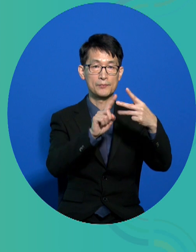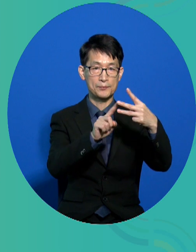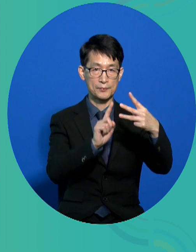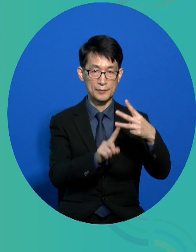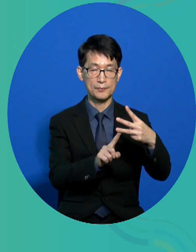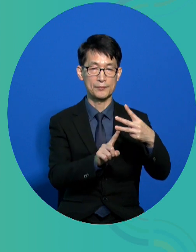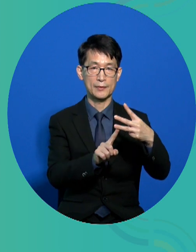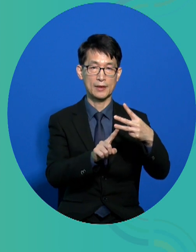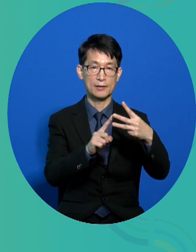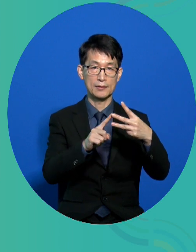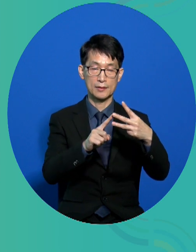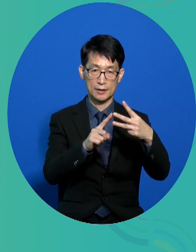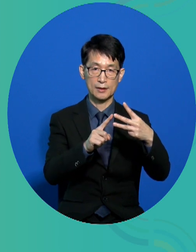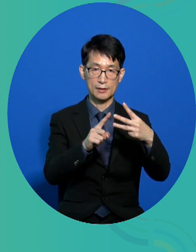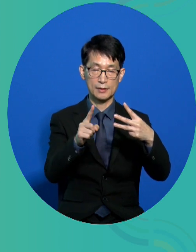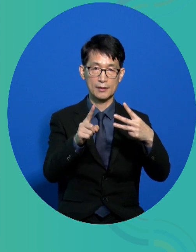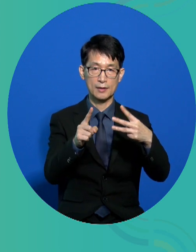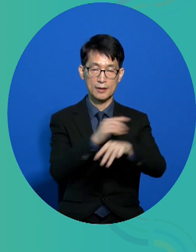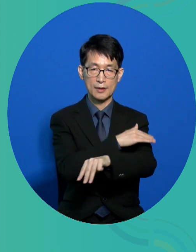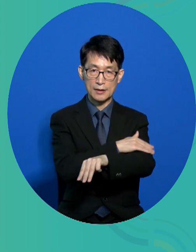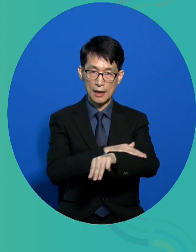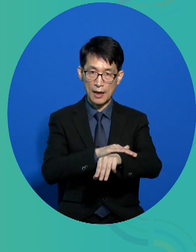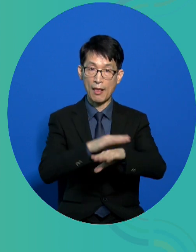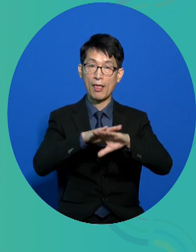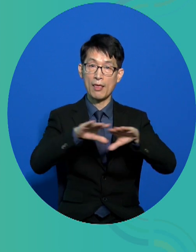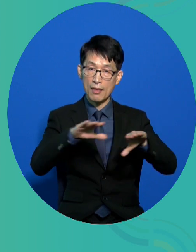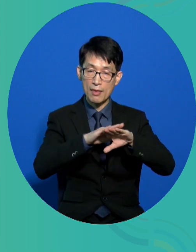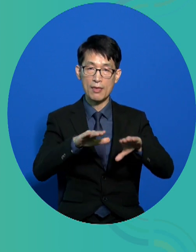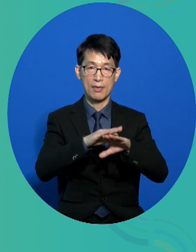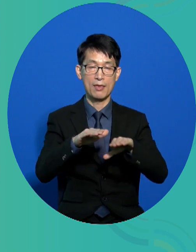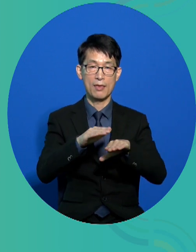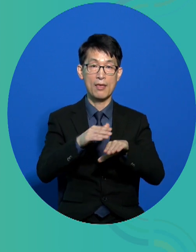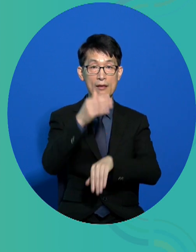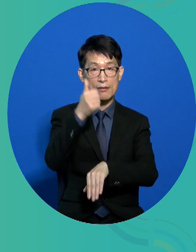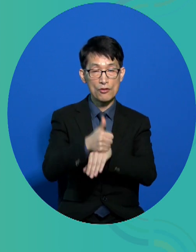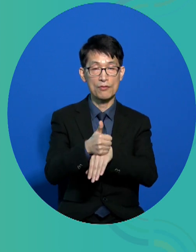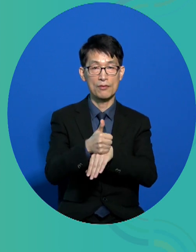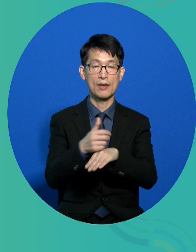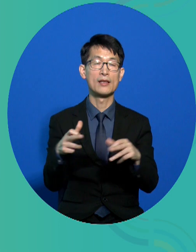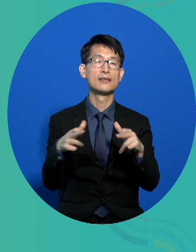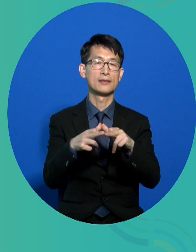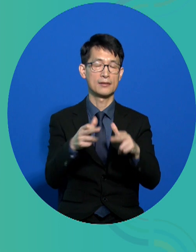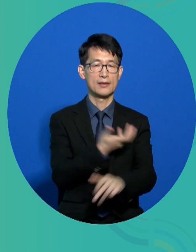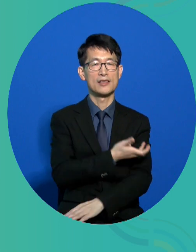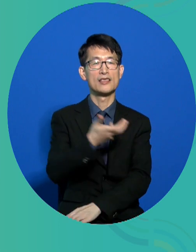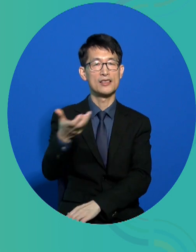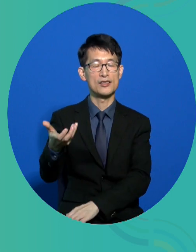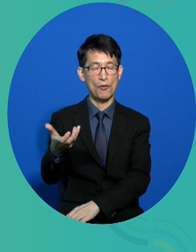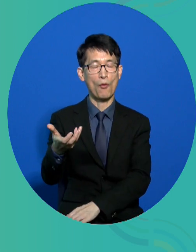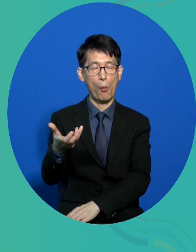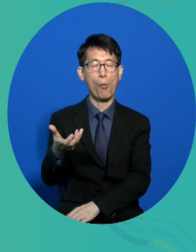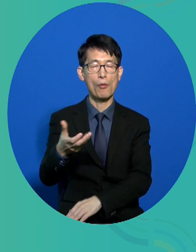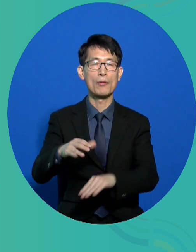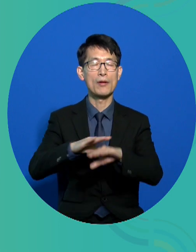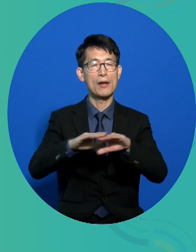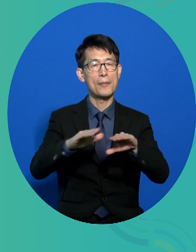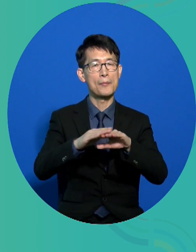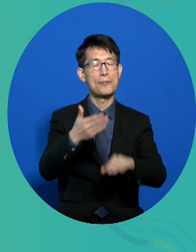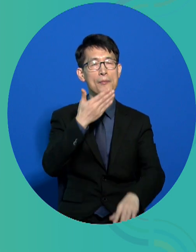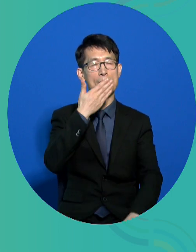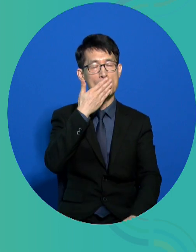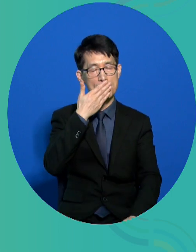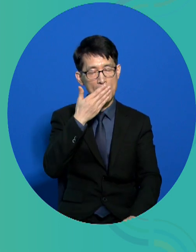mindset. So these three necessary conditions have to be met, and when we do meet these conditions, the right